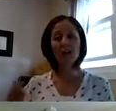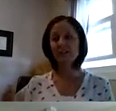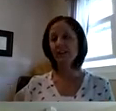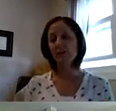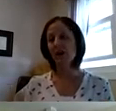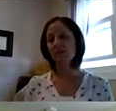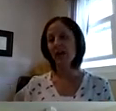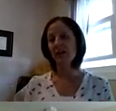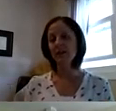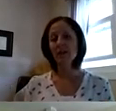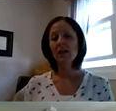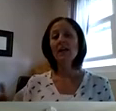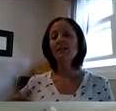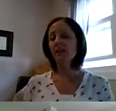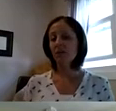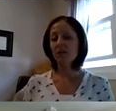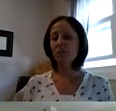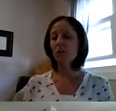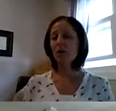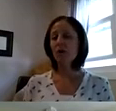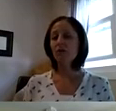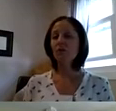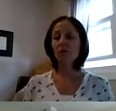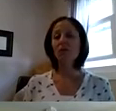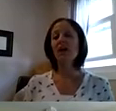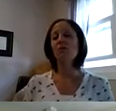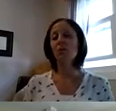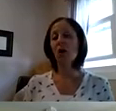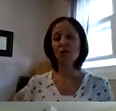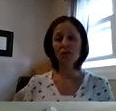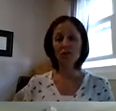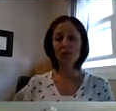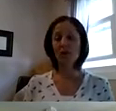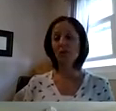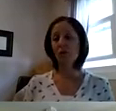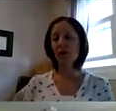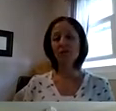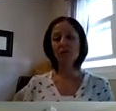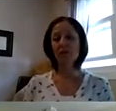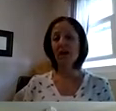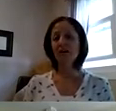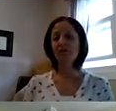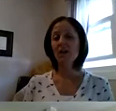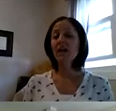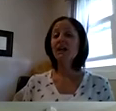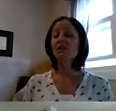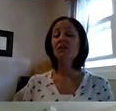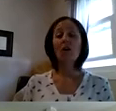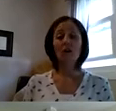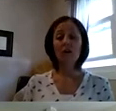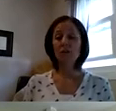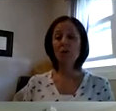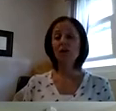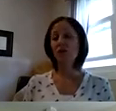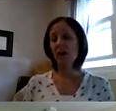go ahead and tick them off again. It's salary support for full-time or partial employees or staff. It's fees